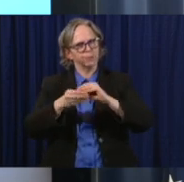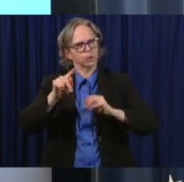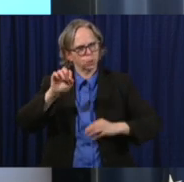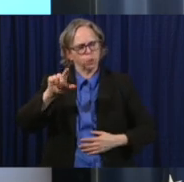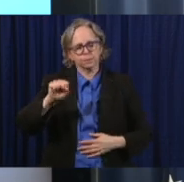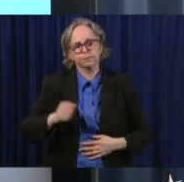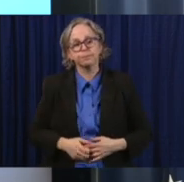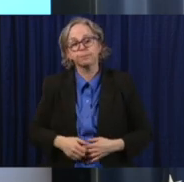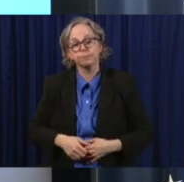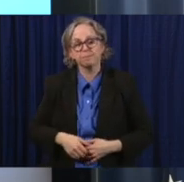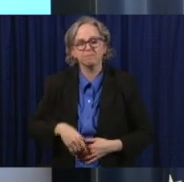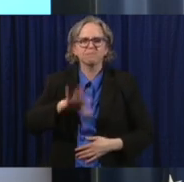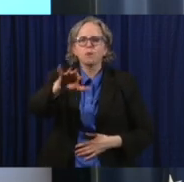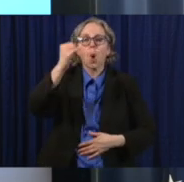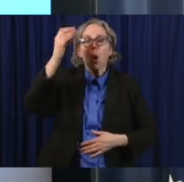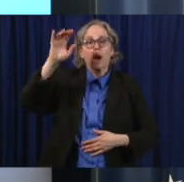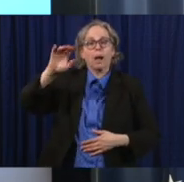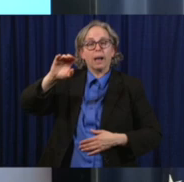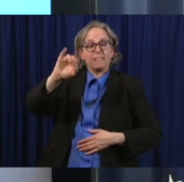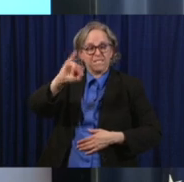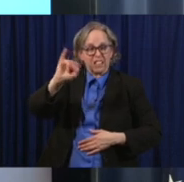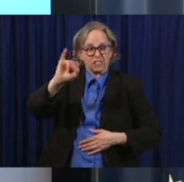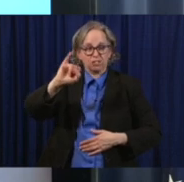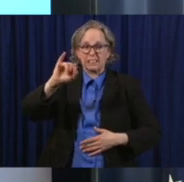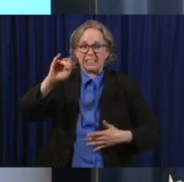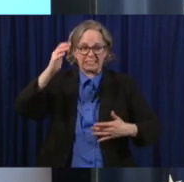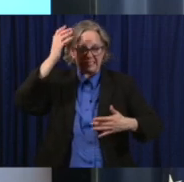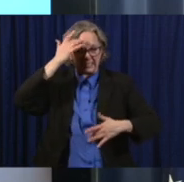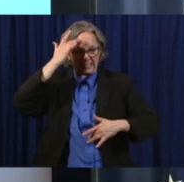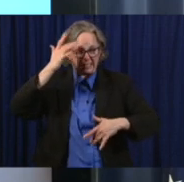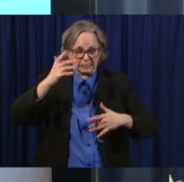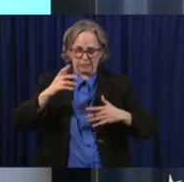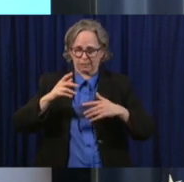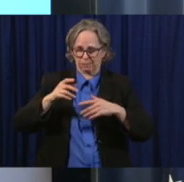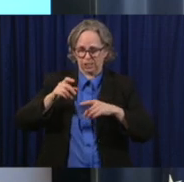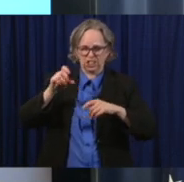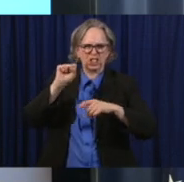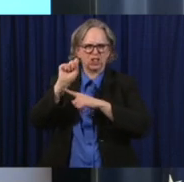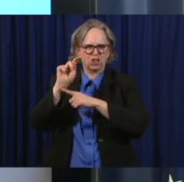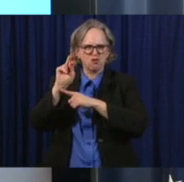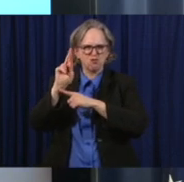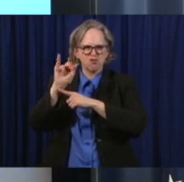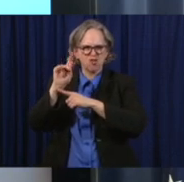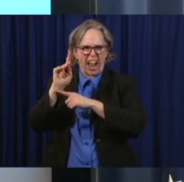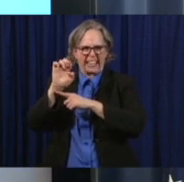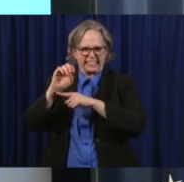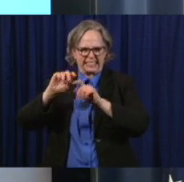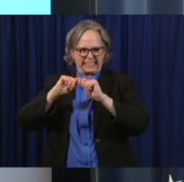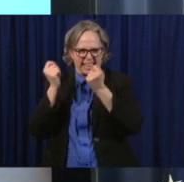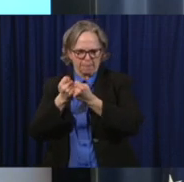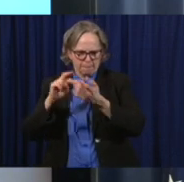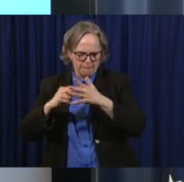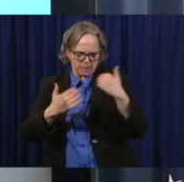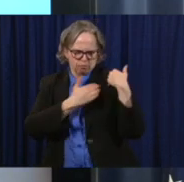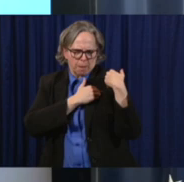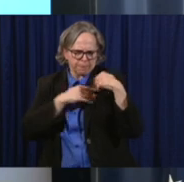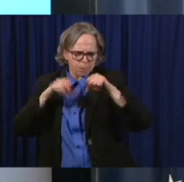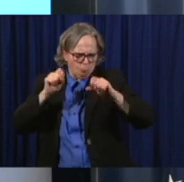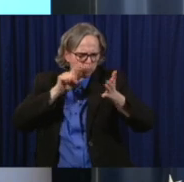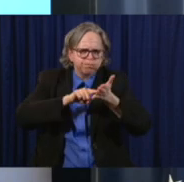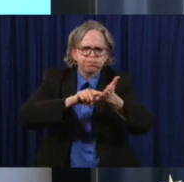all the details of that, but I would say the vast majority of the incidents